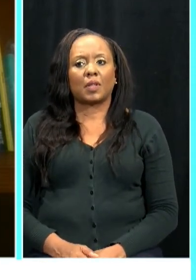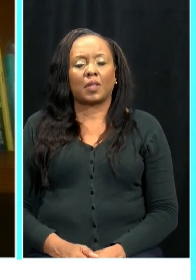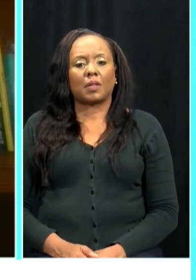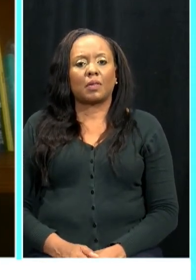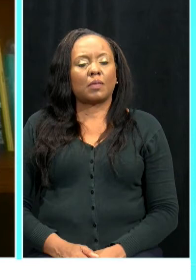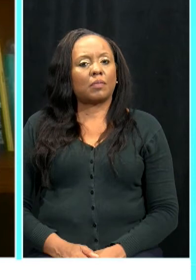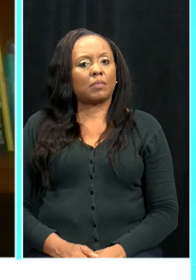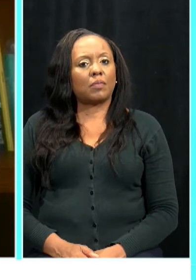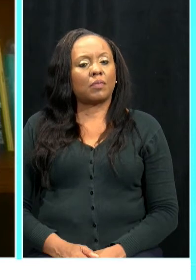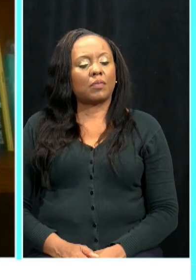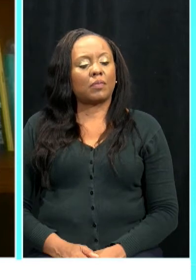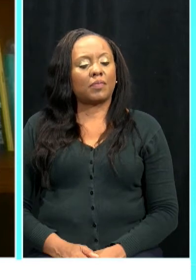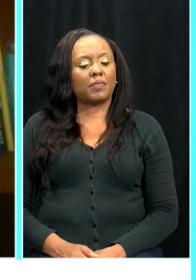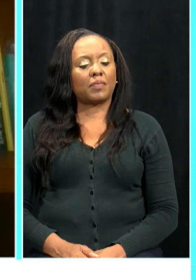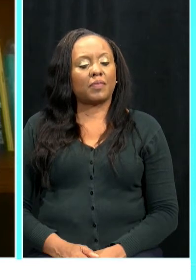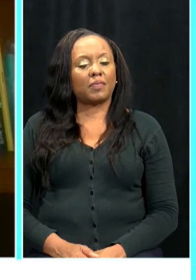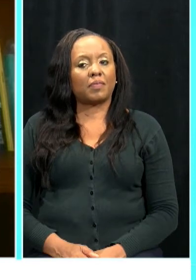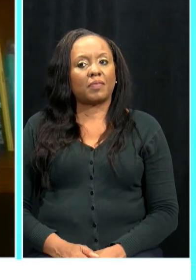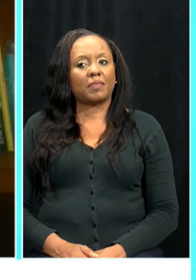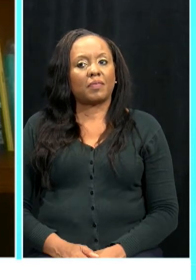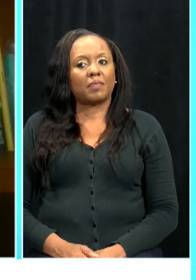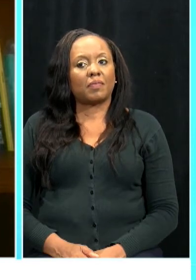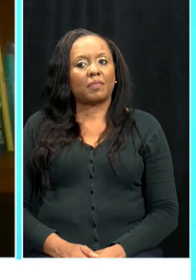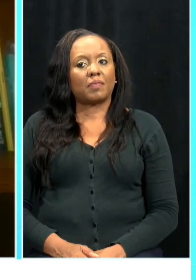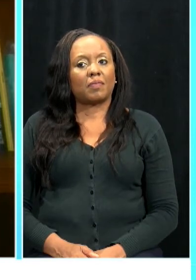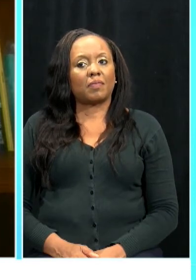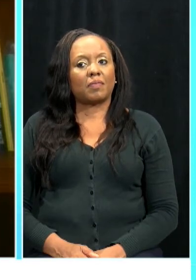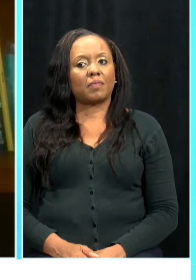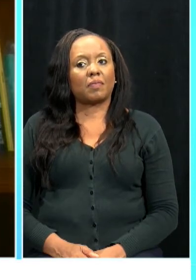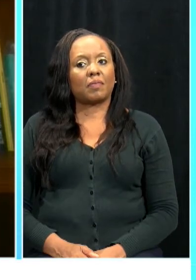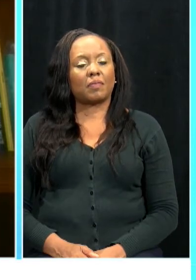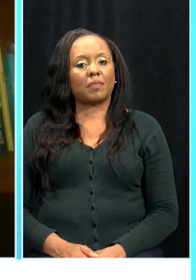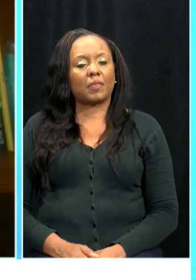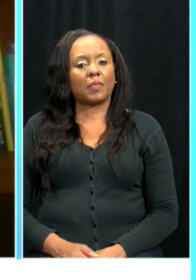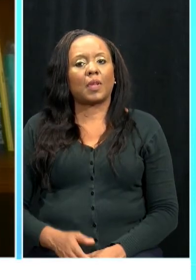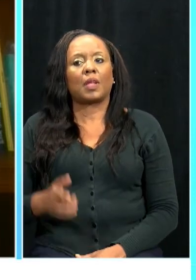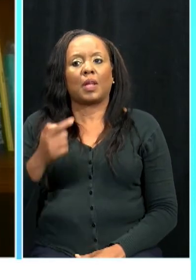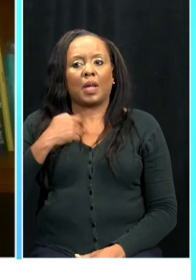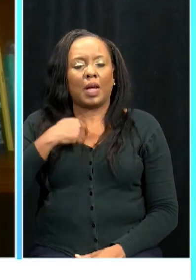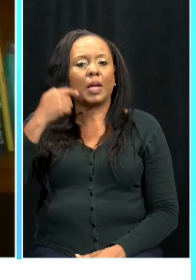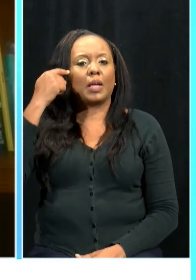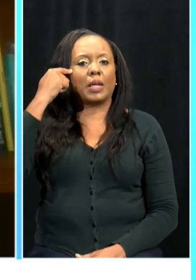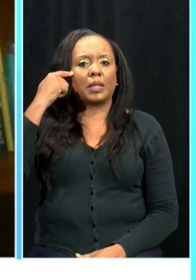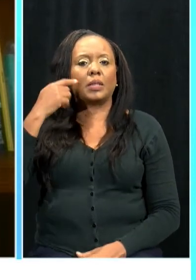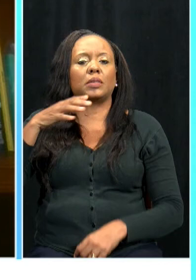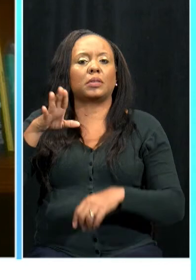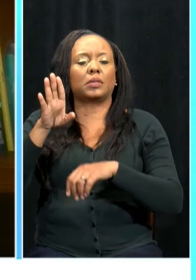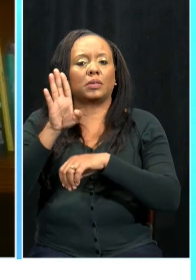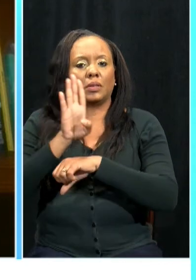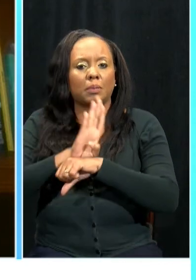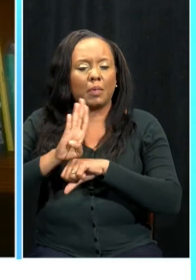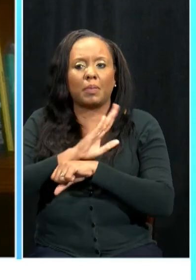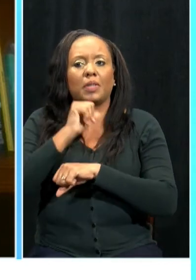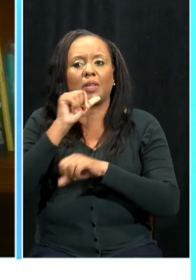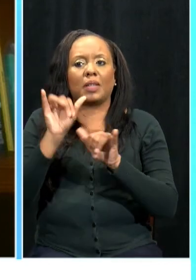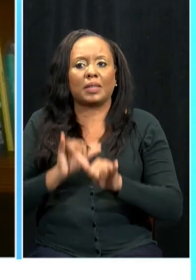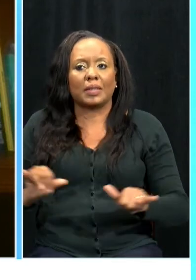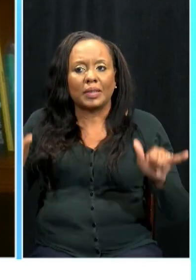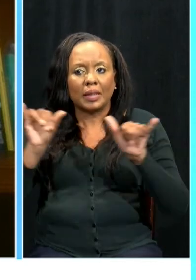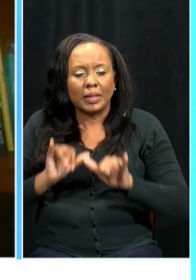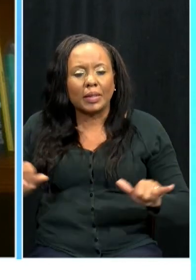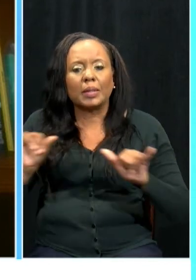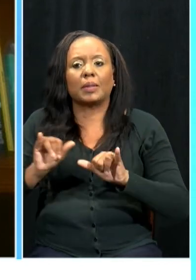to the kind of meeting we saw by the DLP a couple nights ago. It was a community meeting, but streamed live, but